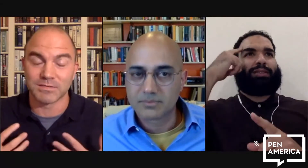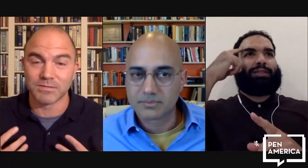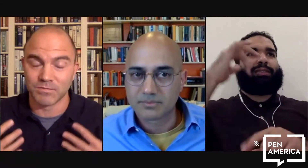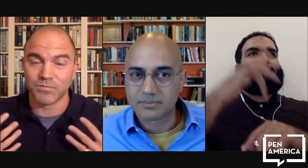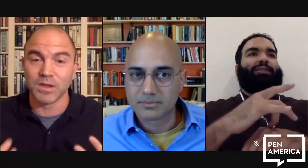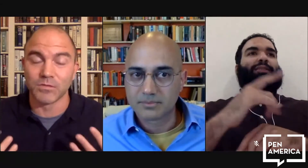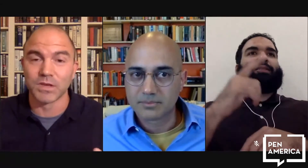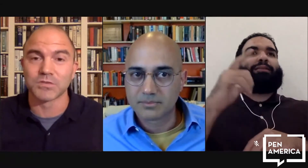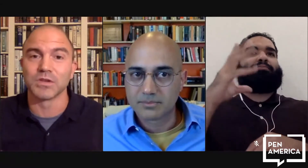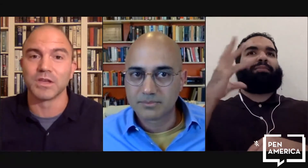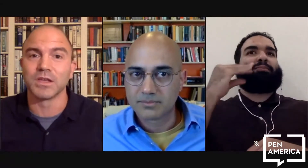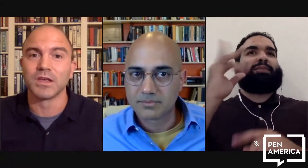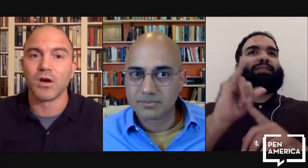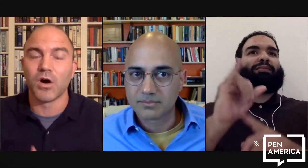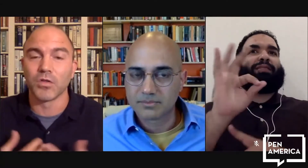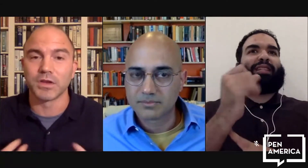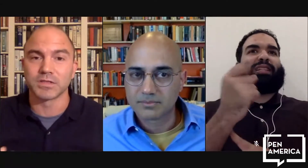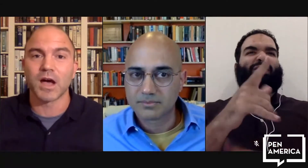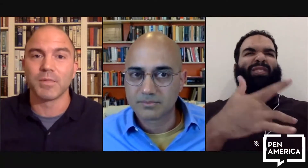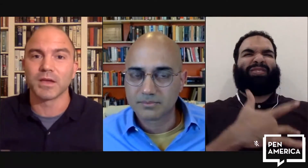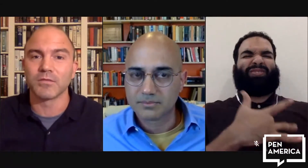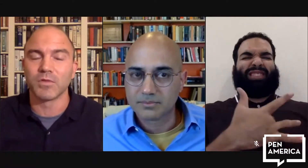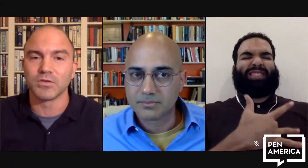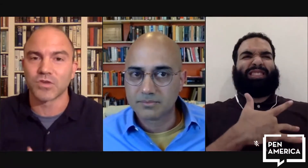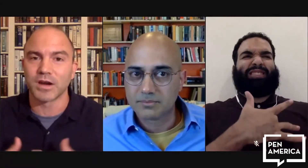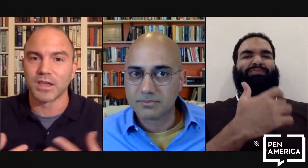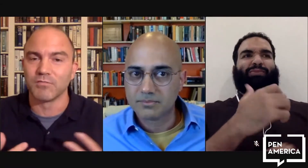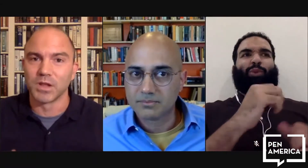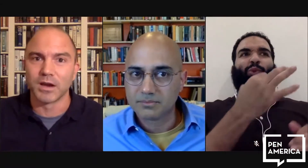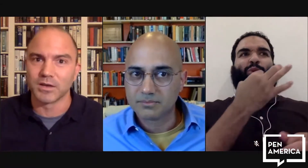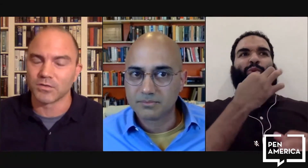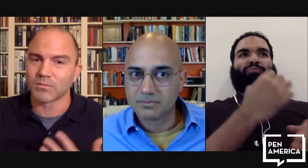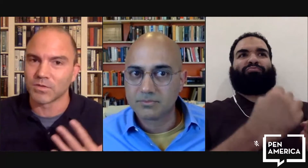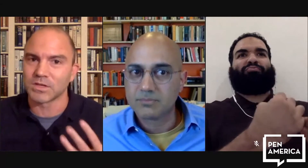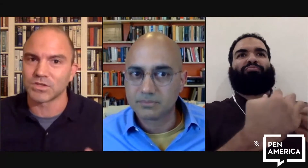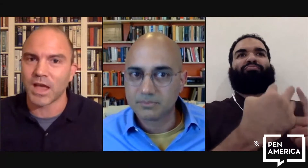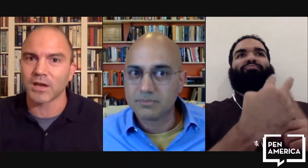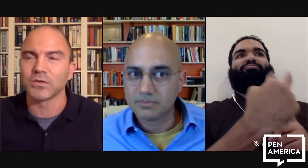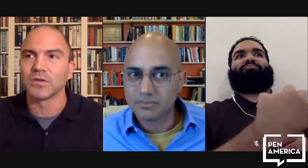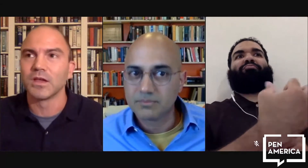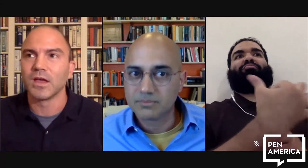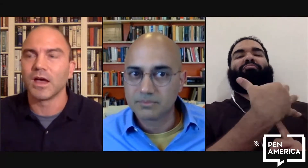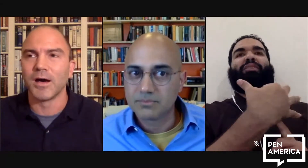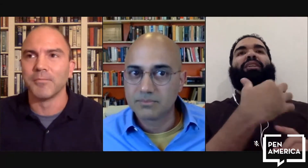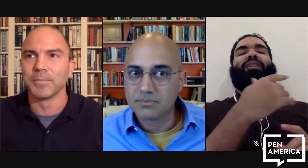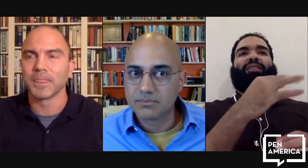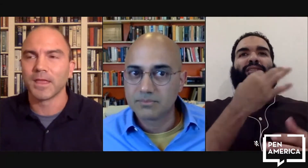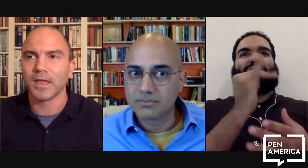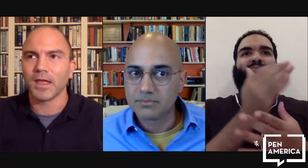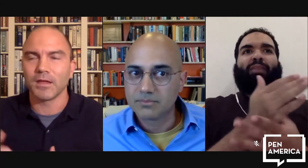can feel viscerally all that is coming when you try to give blood and you're essentially heckled.